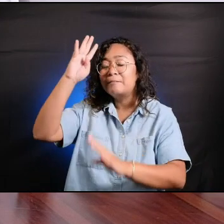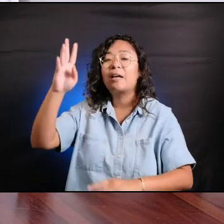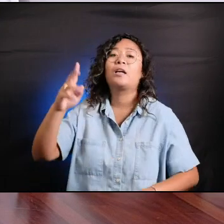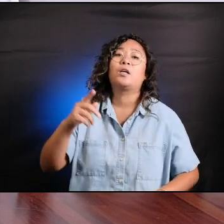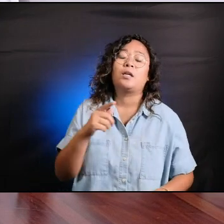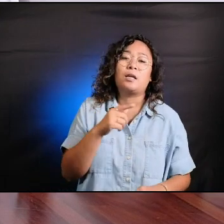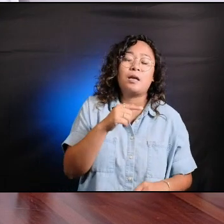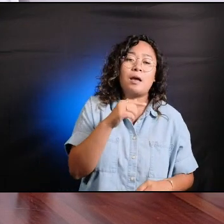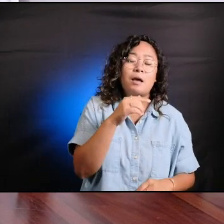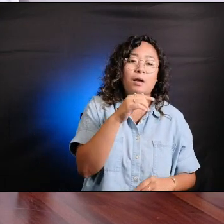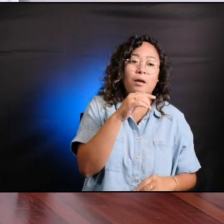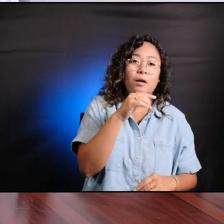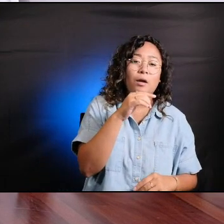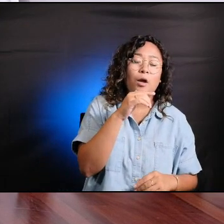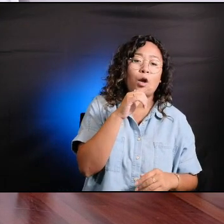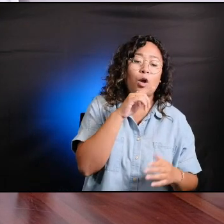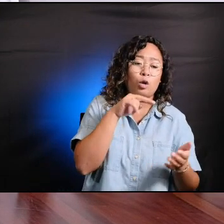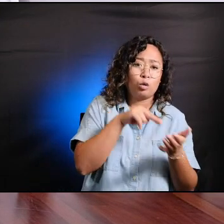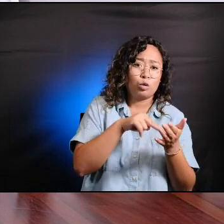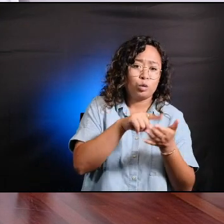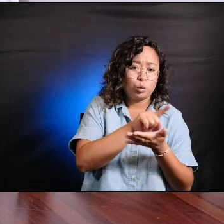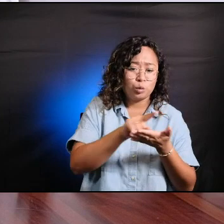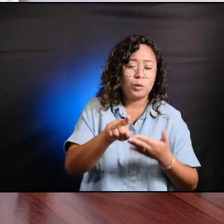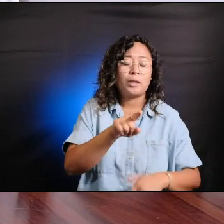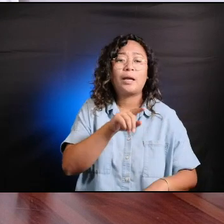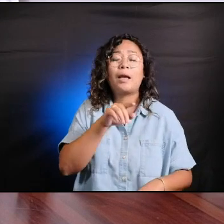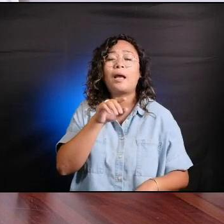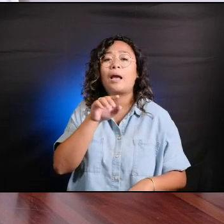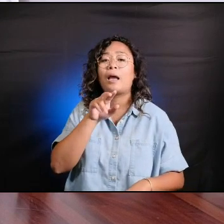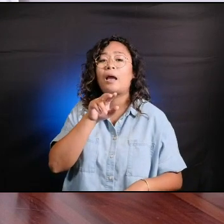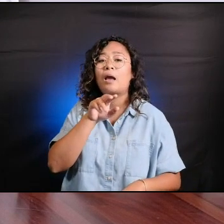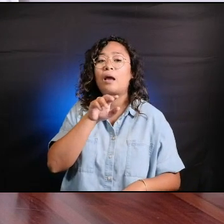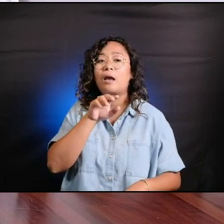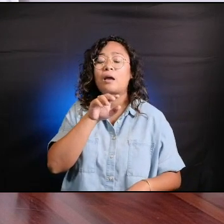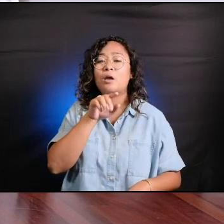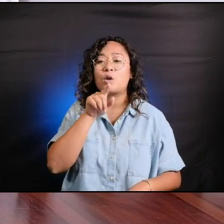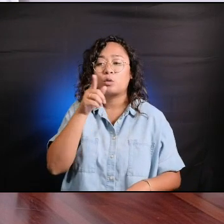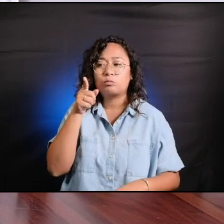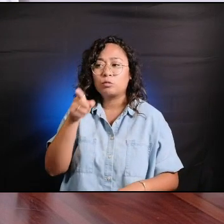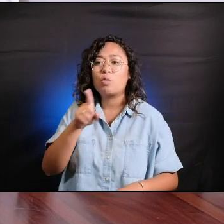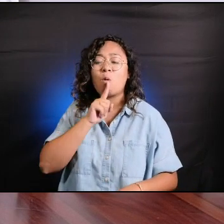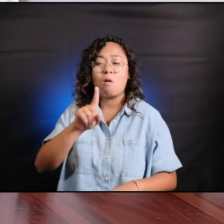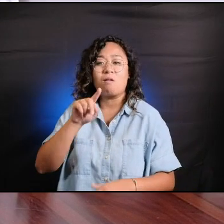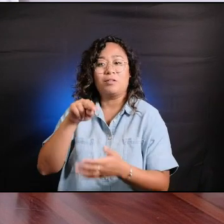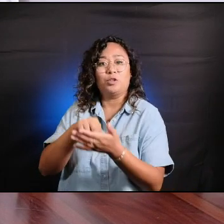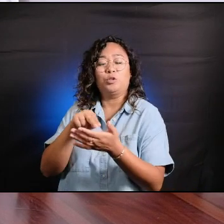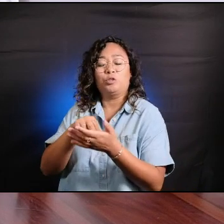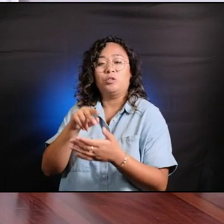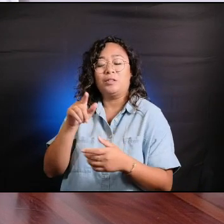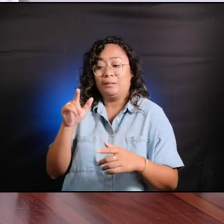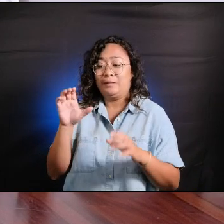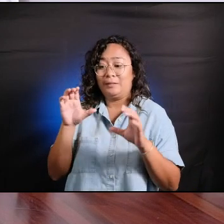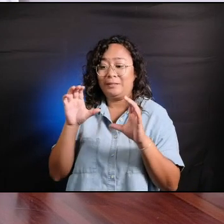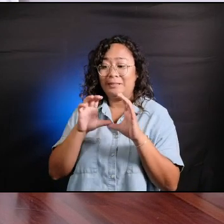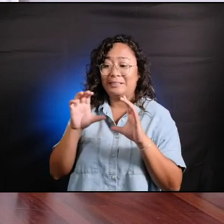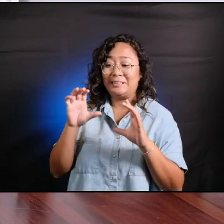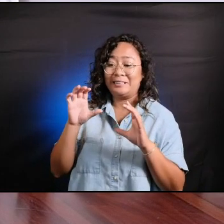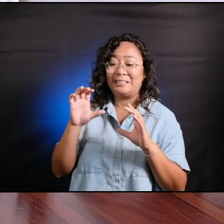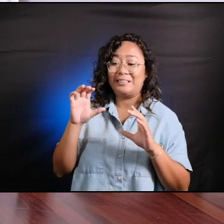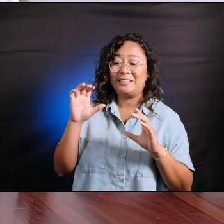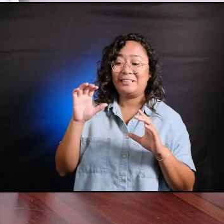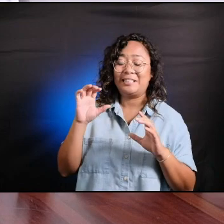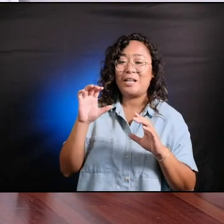Month honoree, Nurses Week and Month 2020 Year of the Nurse. This certificate is awarded